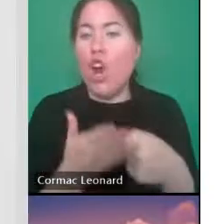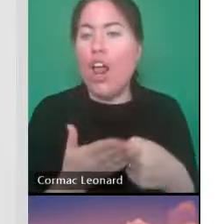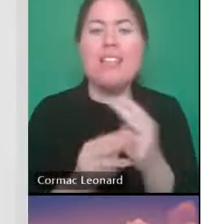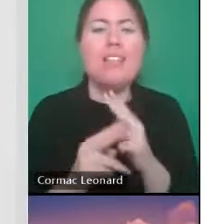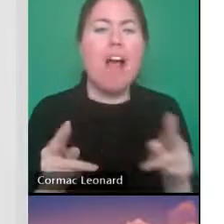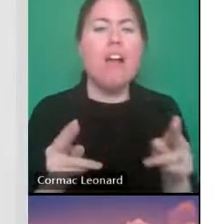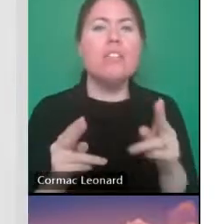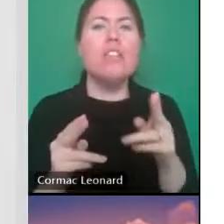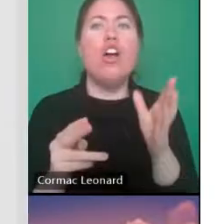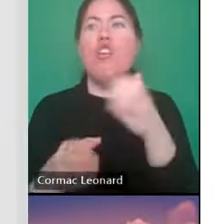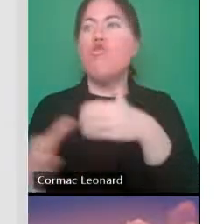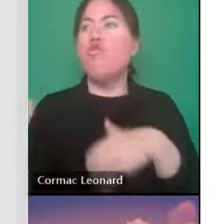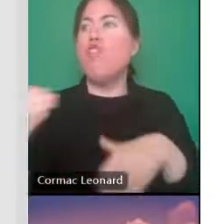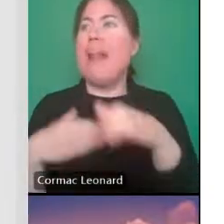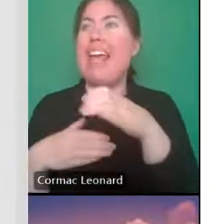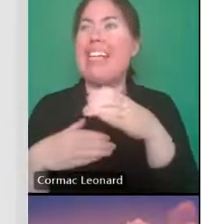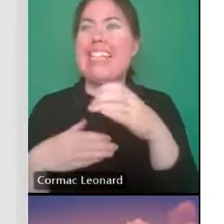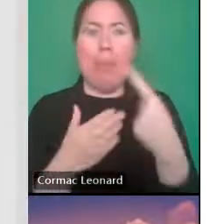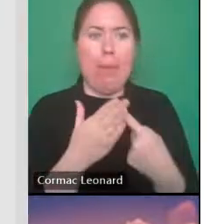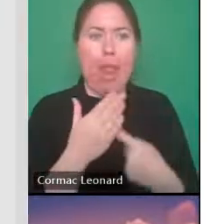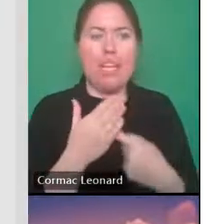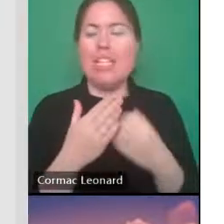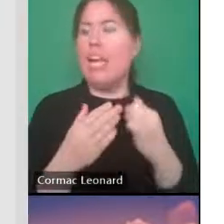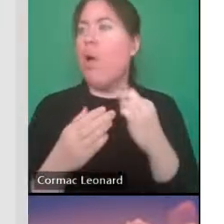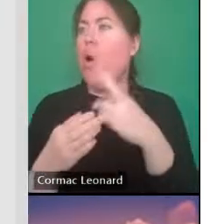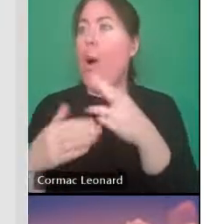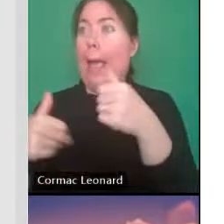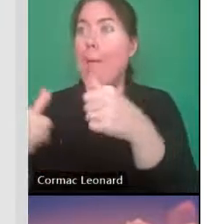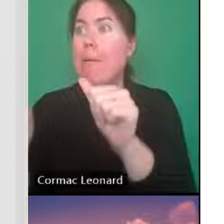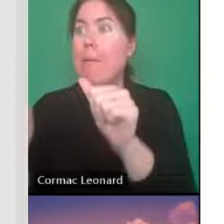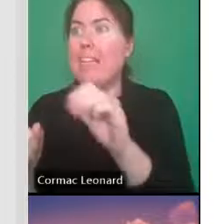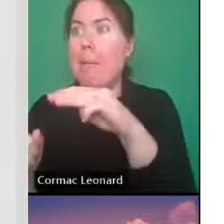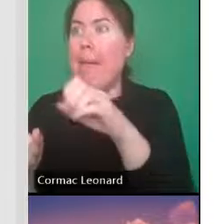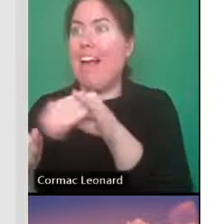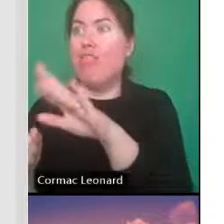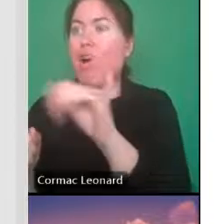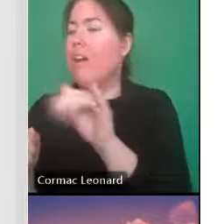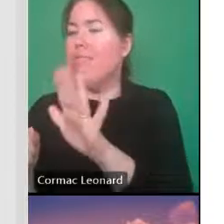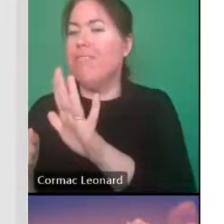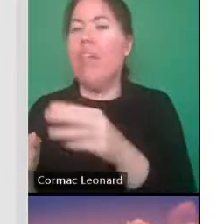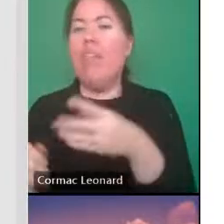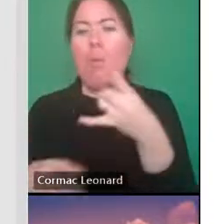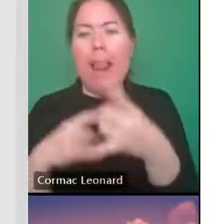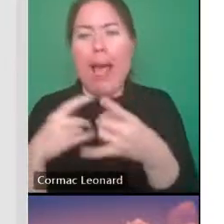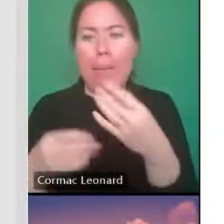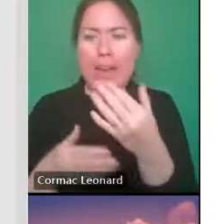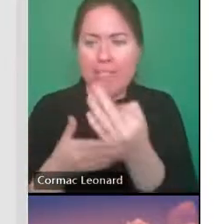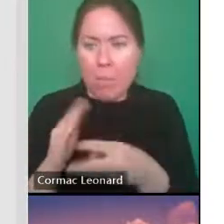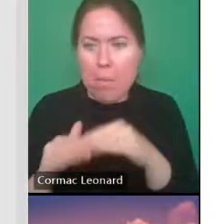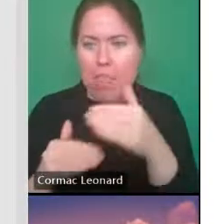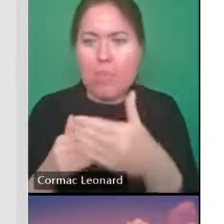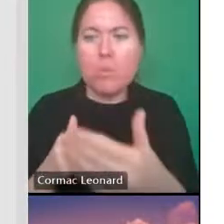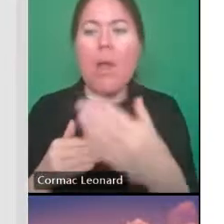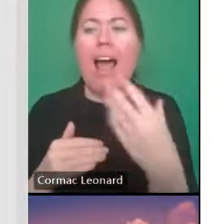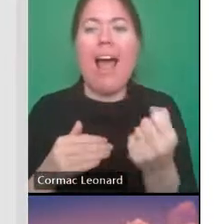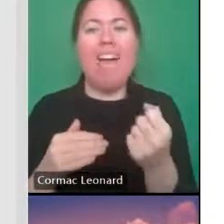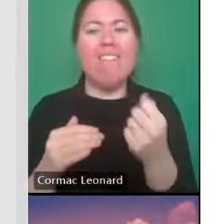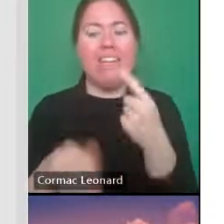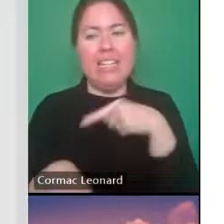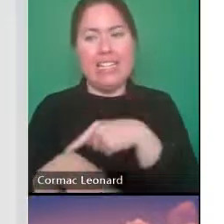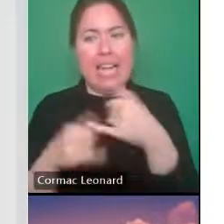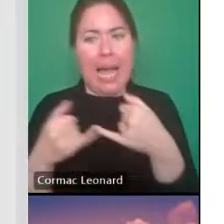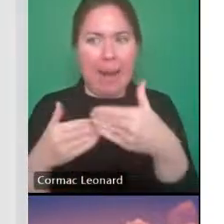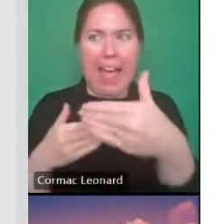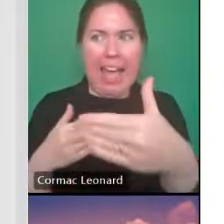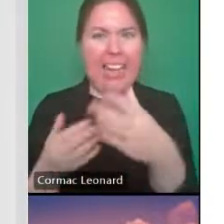or implementing McElroy. That will happen over the coming months, and a timeline and a roadmap will be there for that. So continue to do what you're